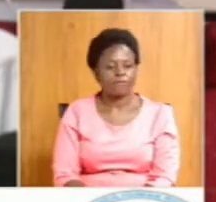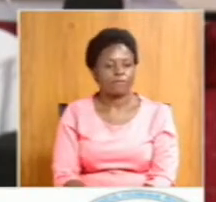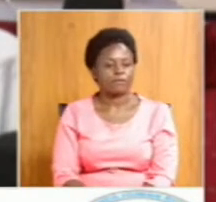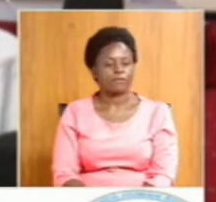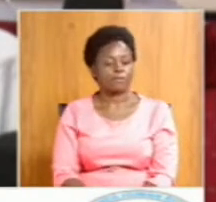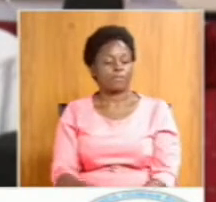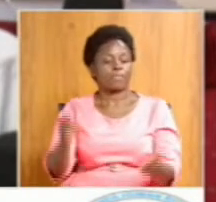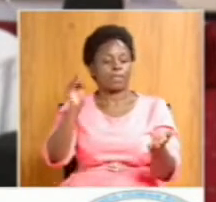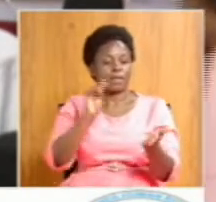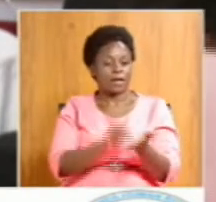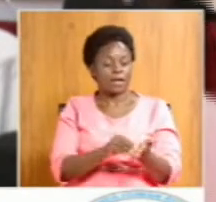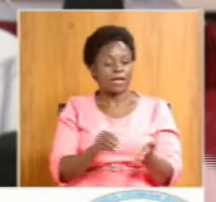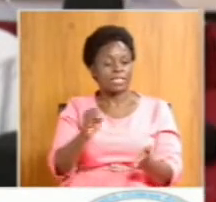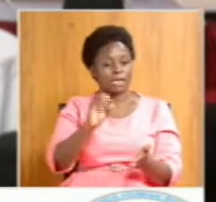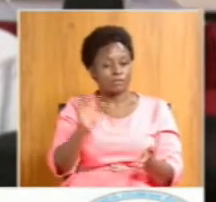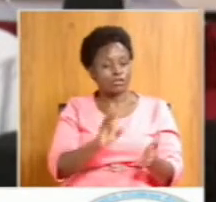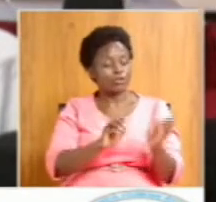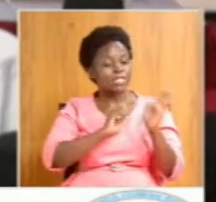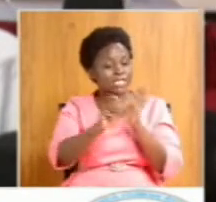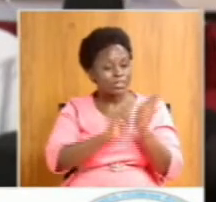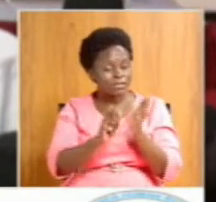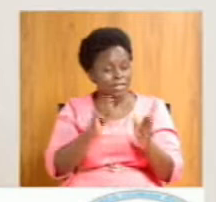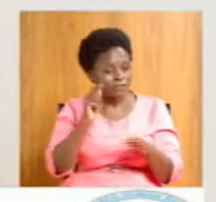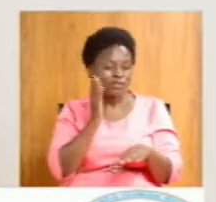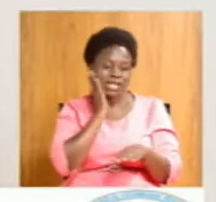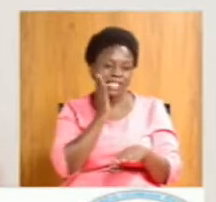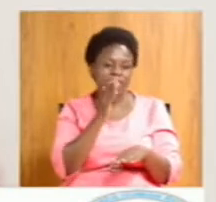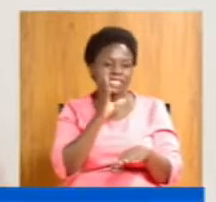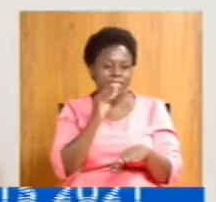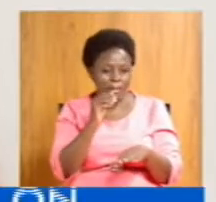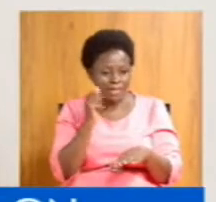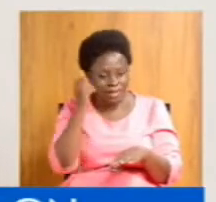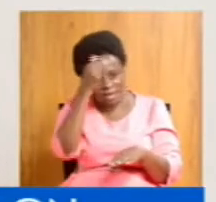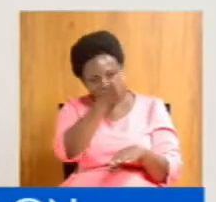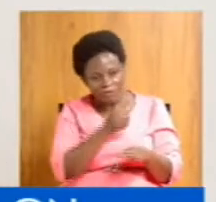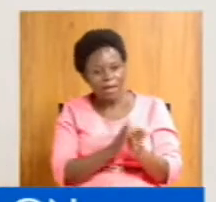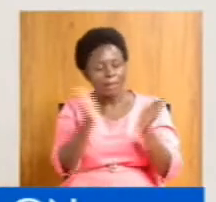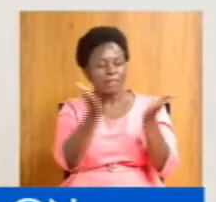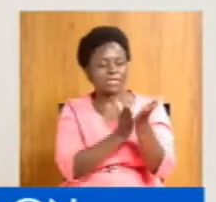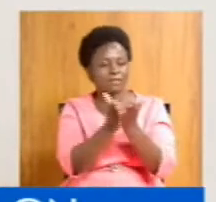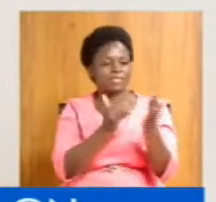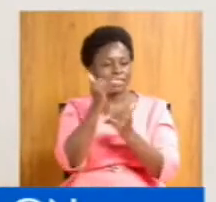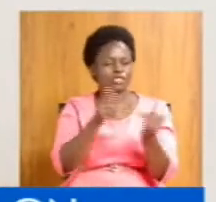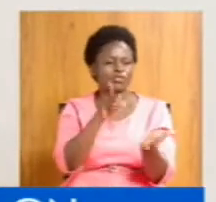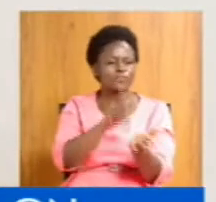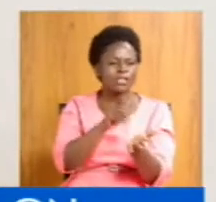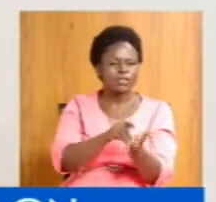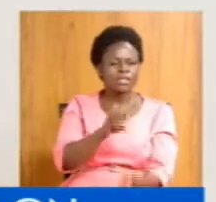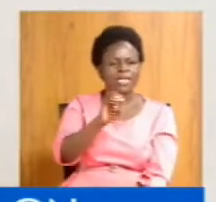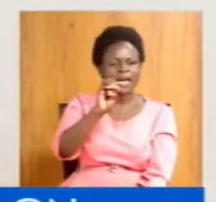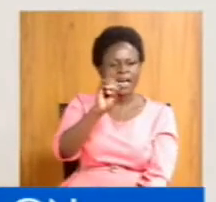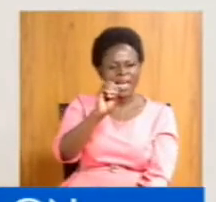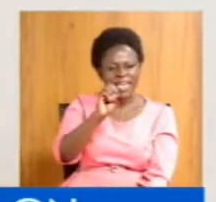May I invite Sub-Regional Secretary for English-Speaking Africa Public Services International, Dr. Evelyn